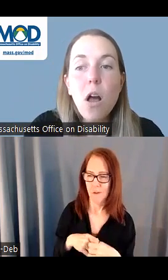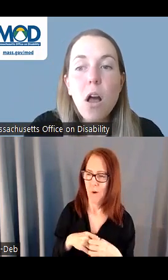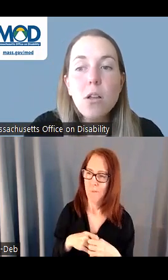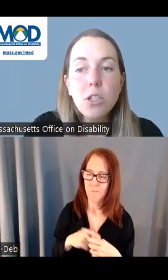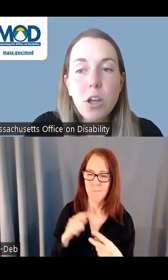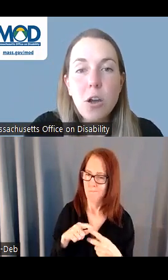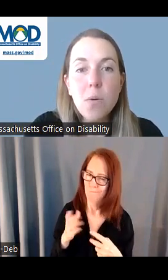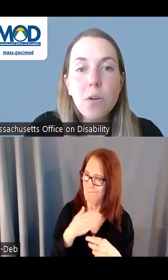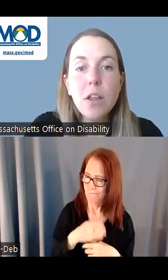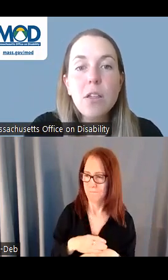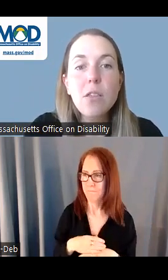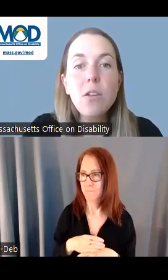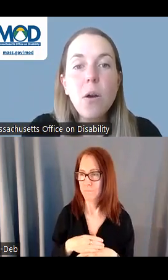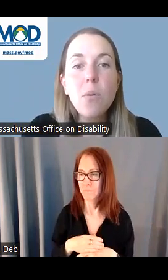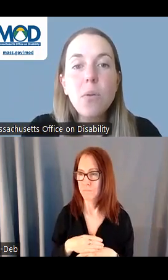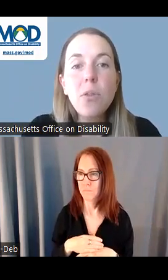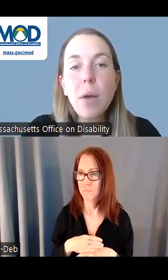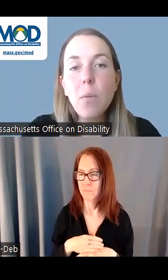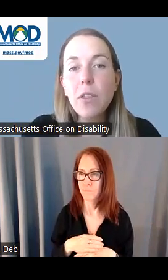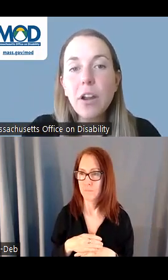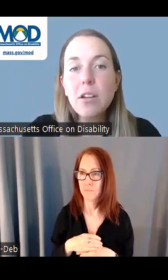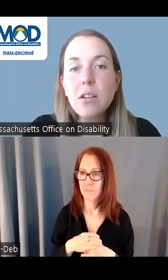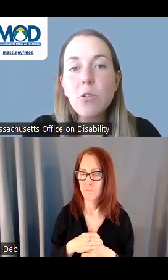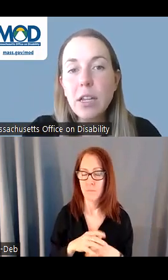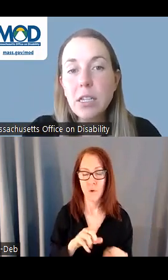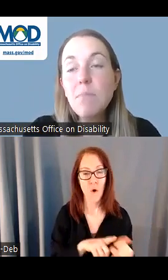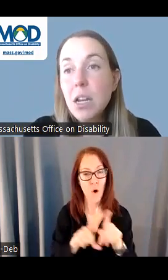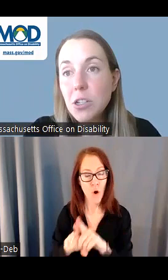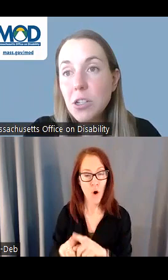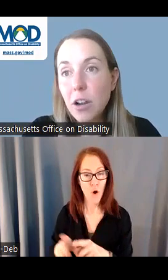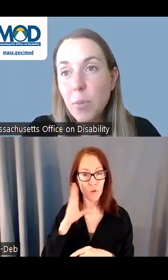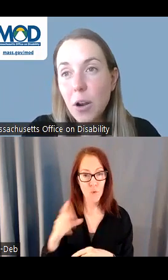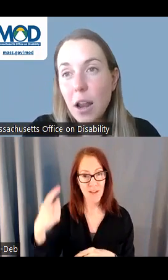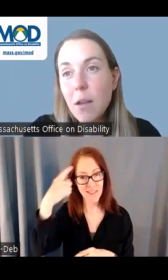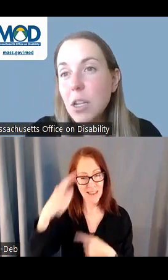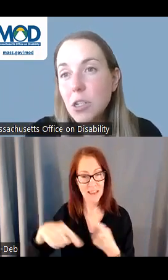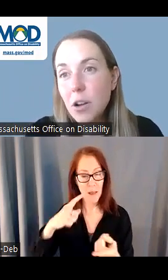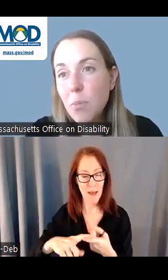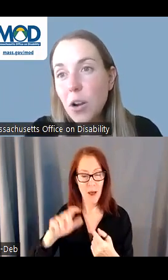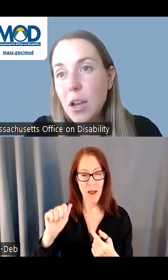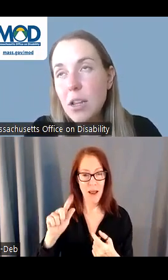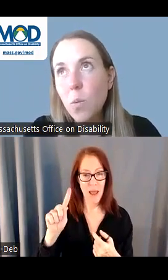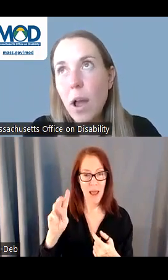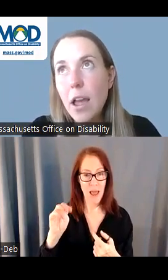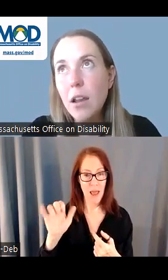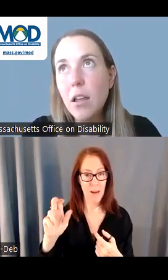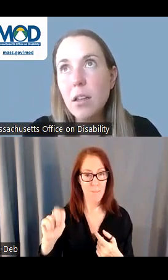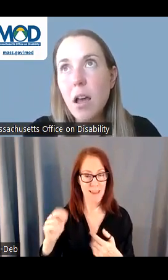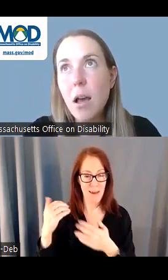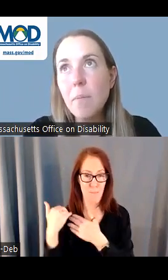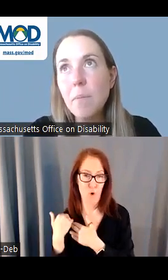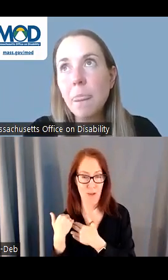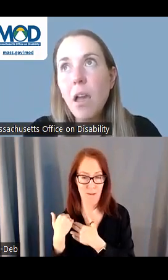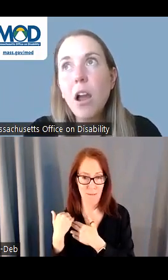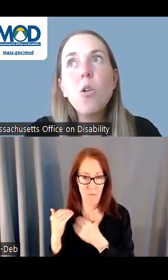You're also going to, think about whether it creates an administrative burden. An administrative burden is when